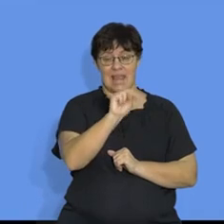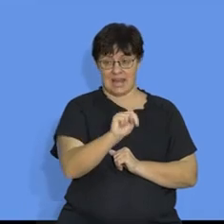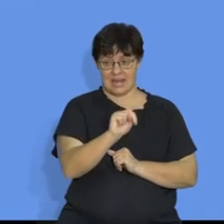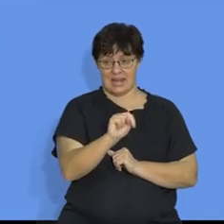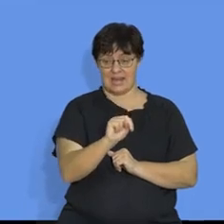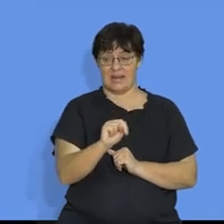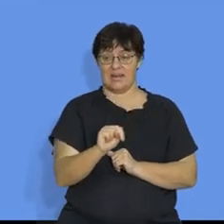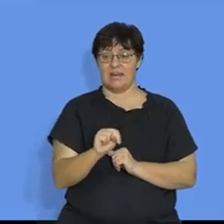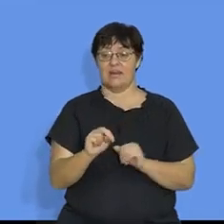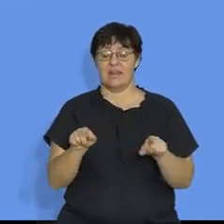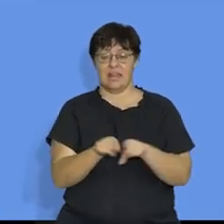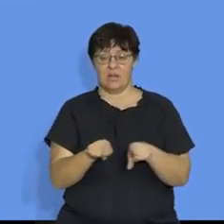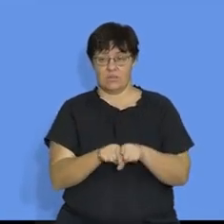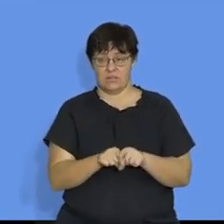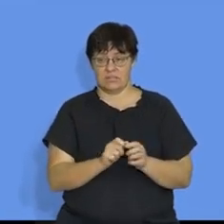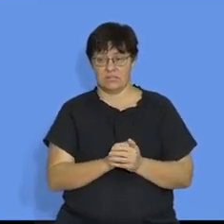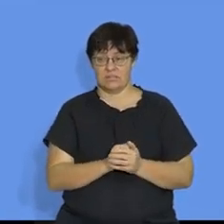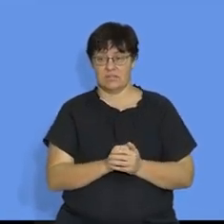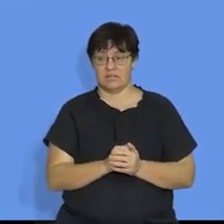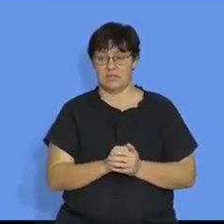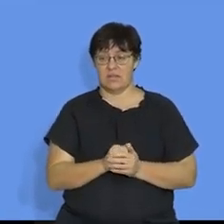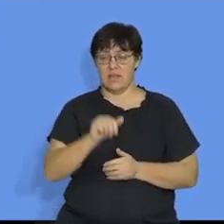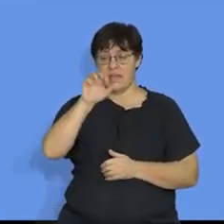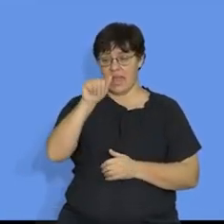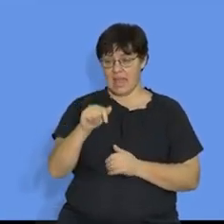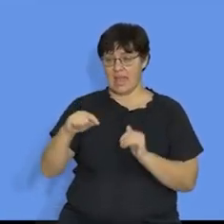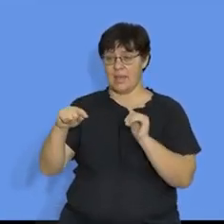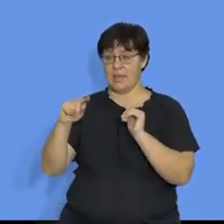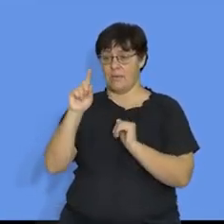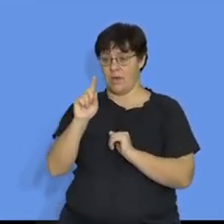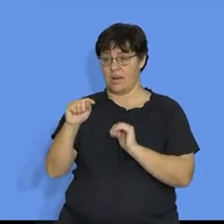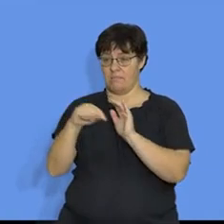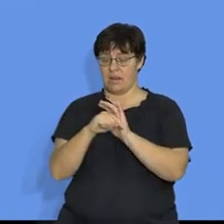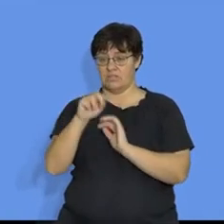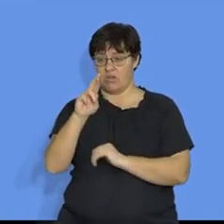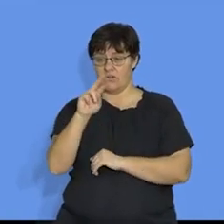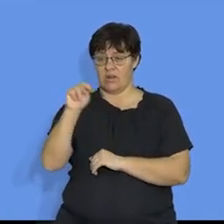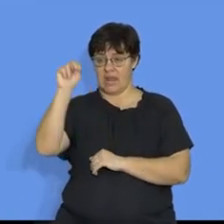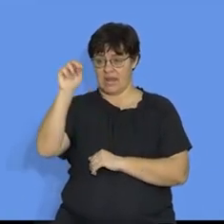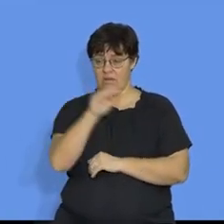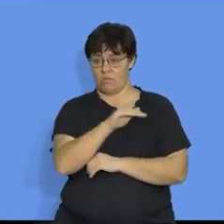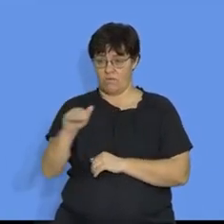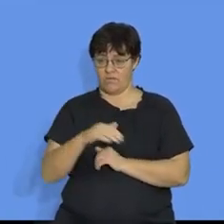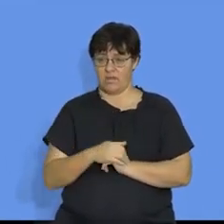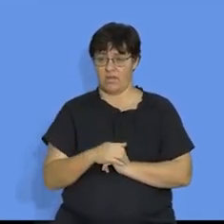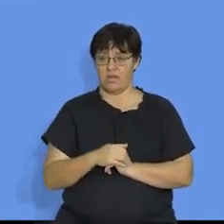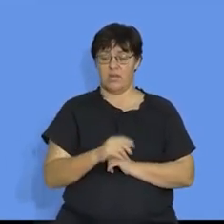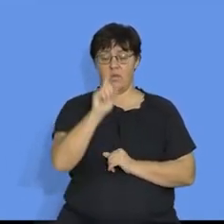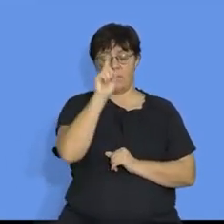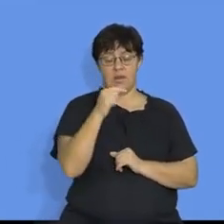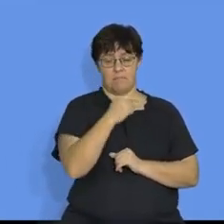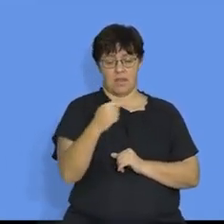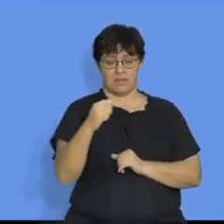be equal to a 1 minus r to the power of n over